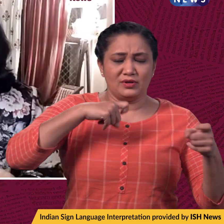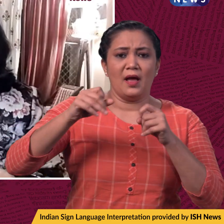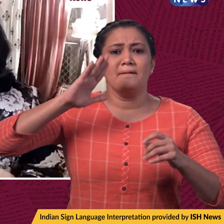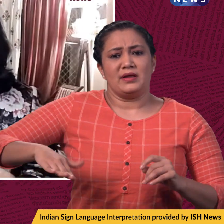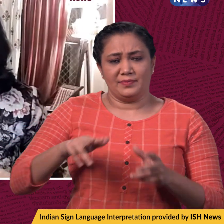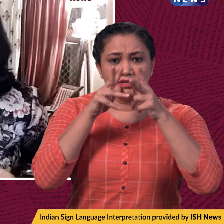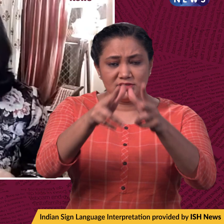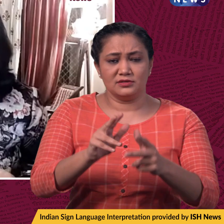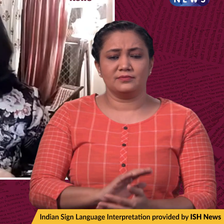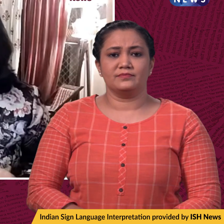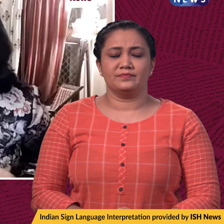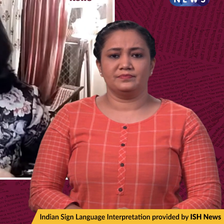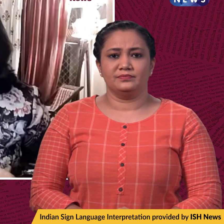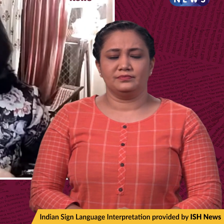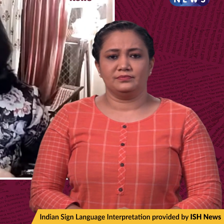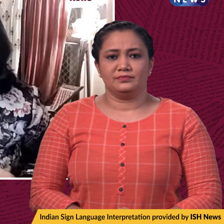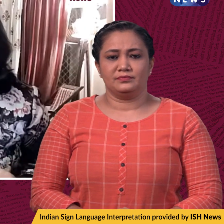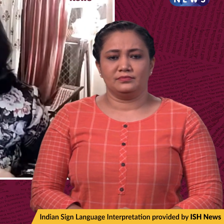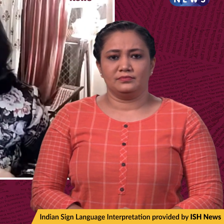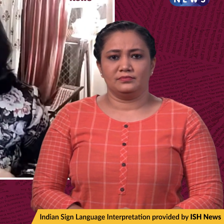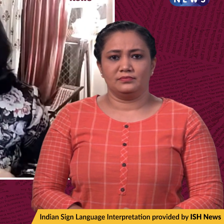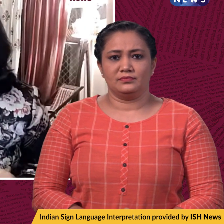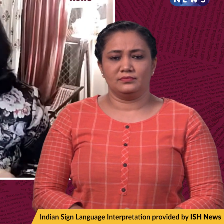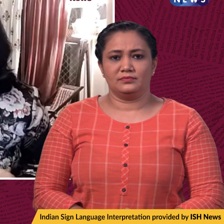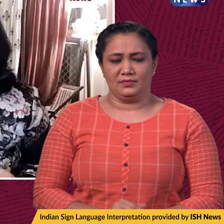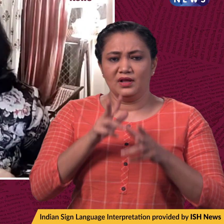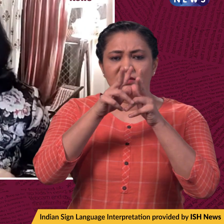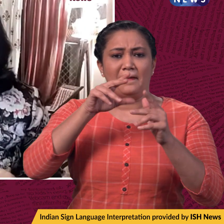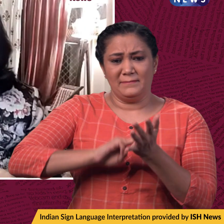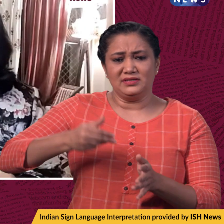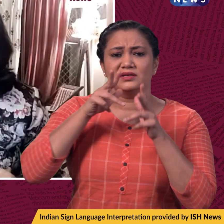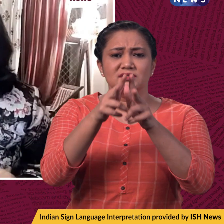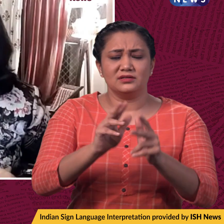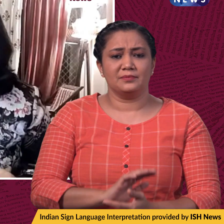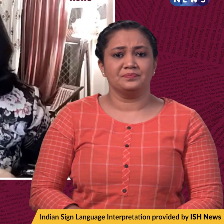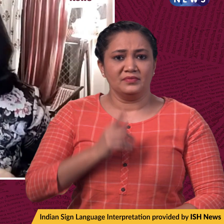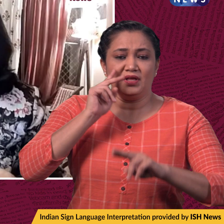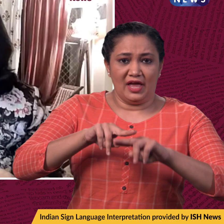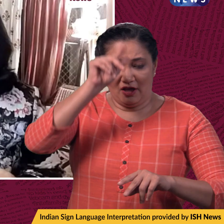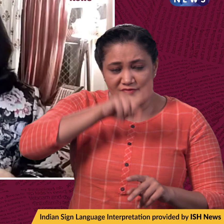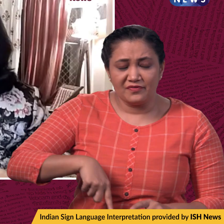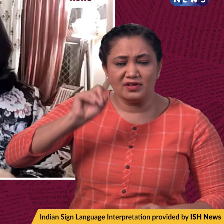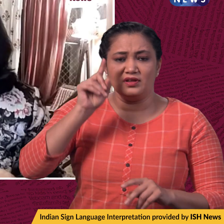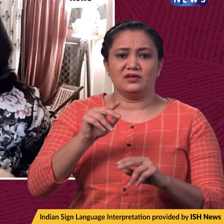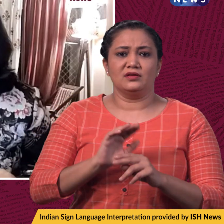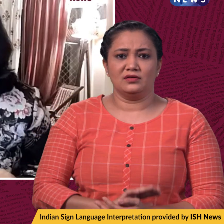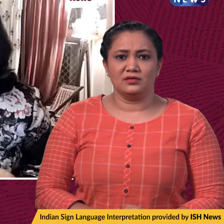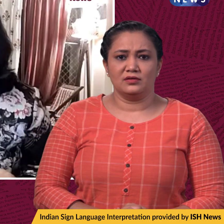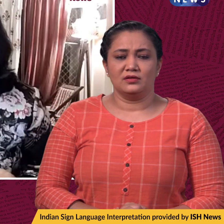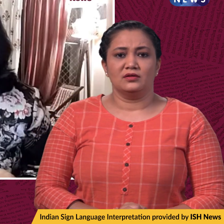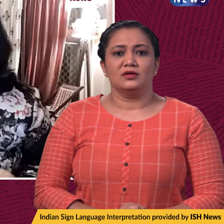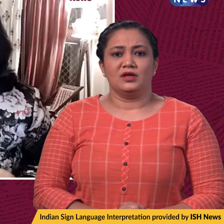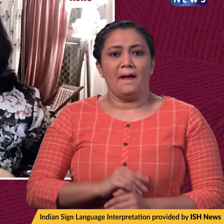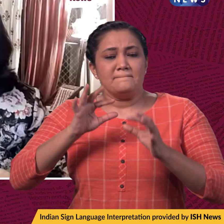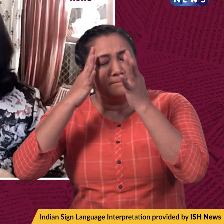war in the Parliament today. Union External Affairs Minister has said, and I quote, "If India has chosen a side, it has chosen